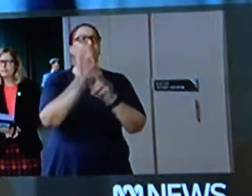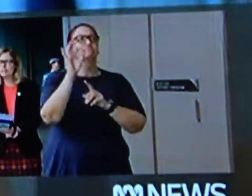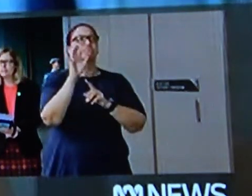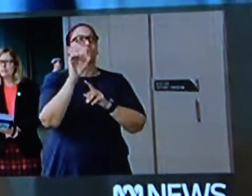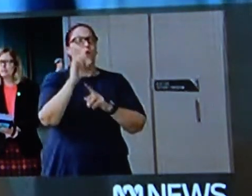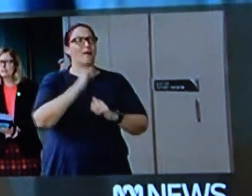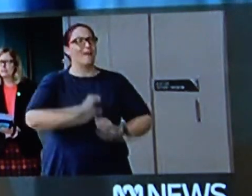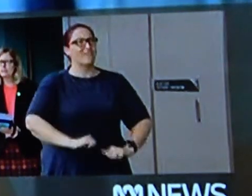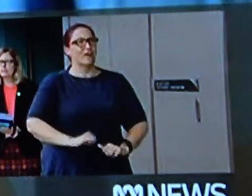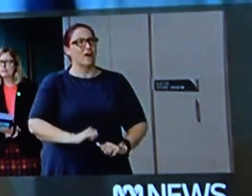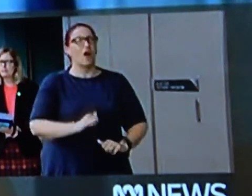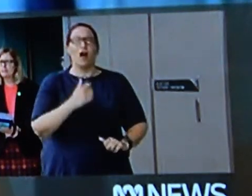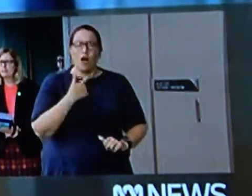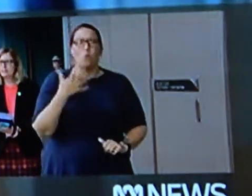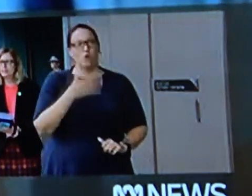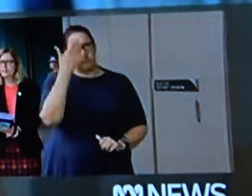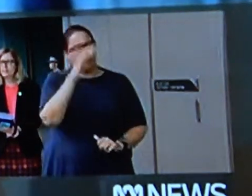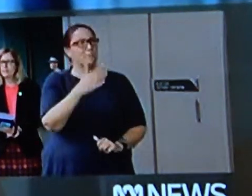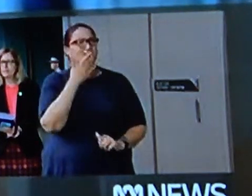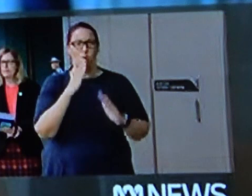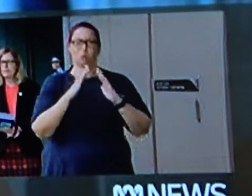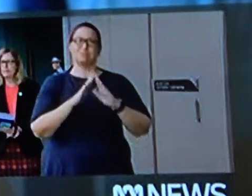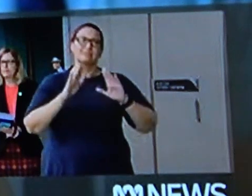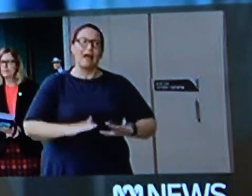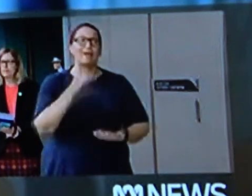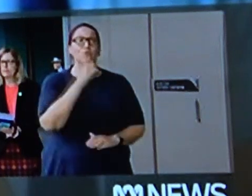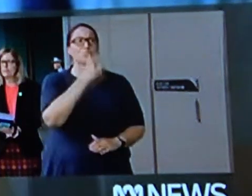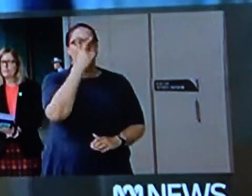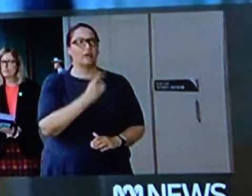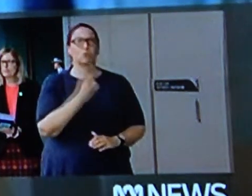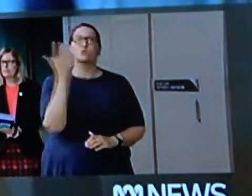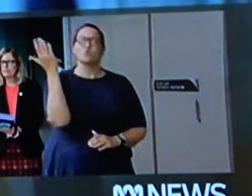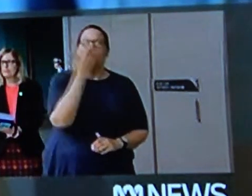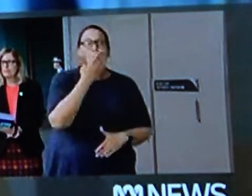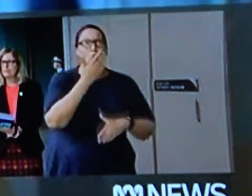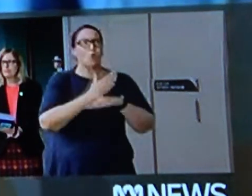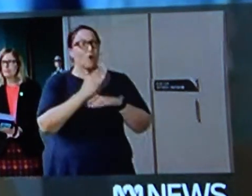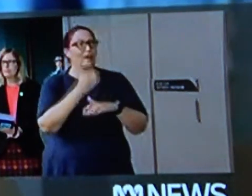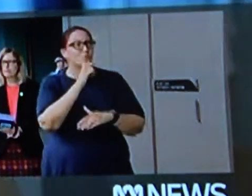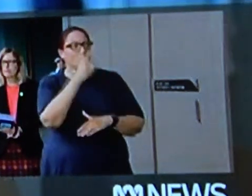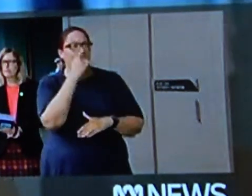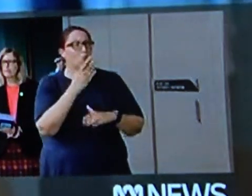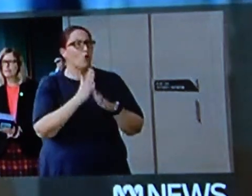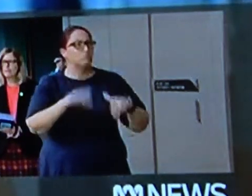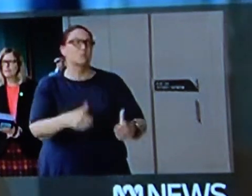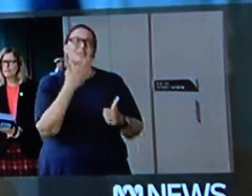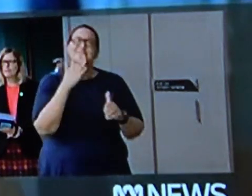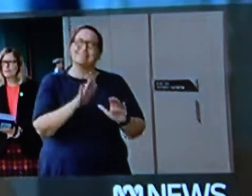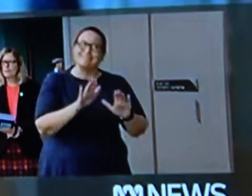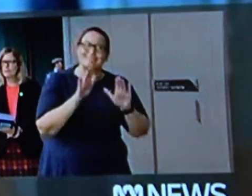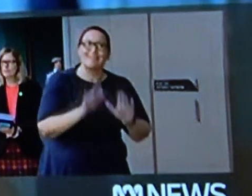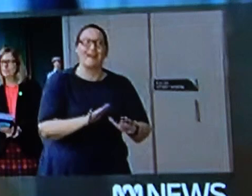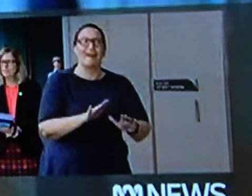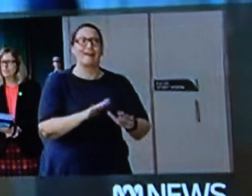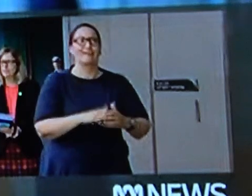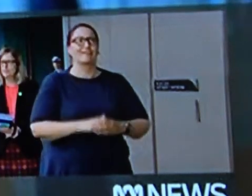not doing the right thing. Please take the advice we've provided. It's based on health advice. It's not things that anybody has made